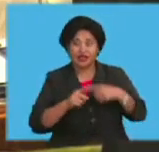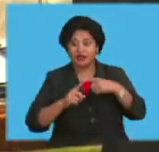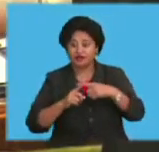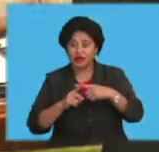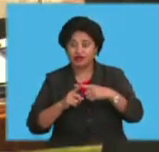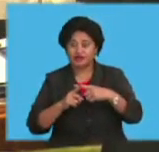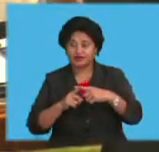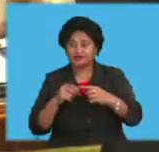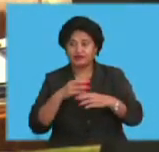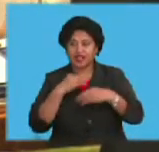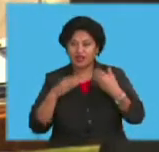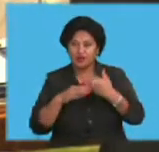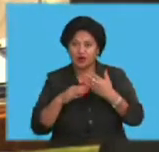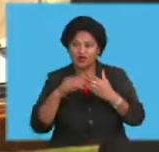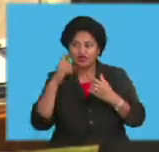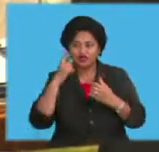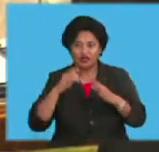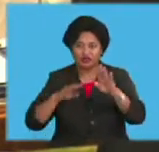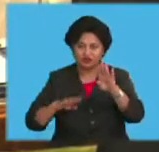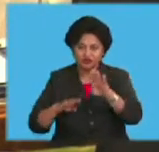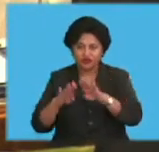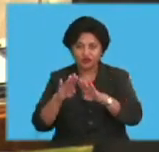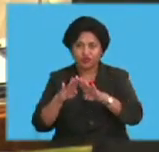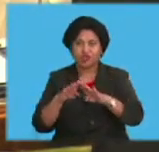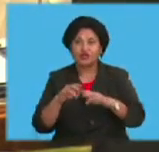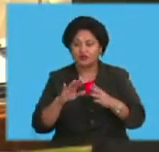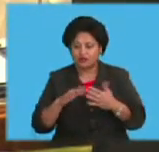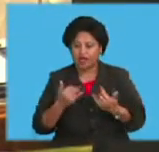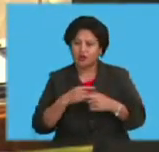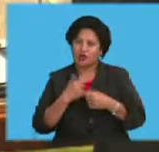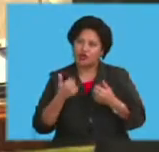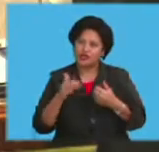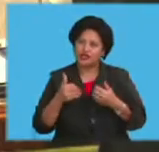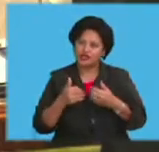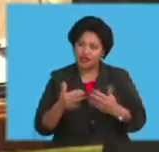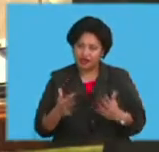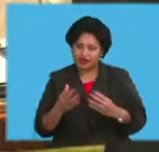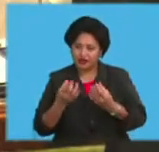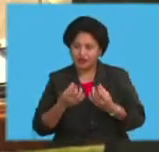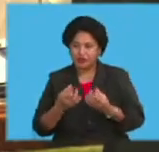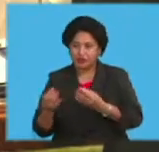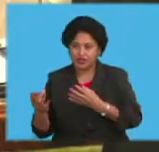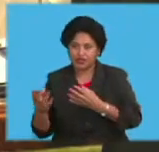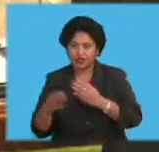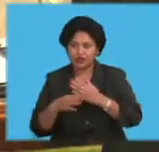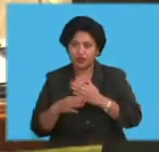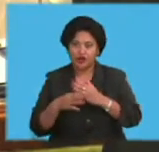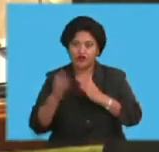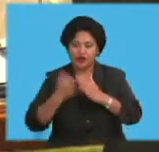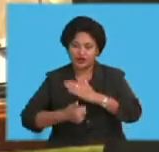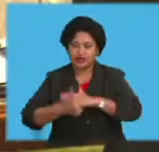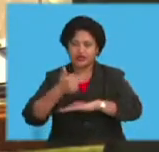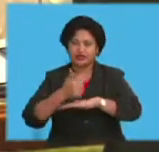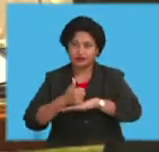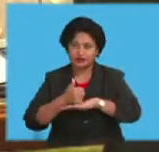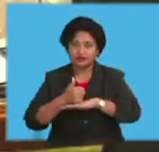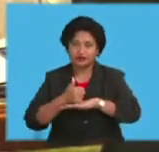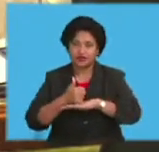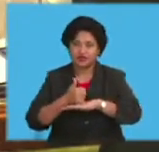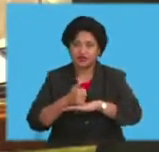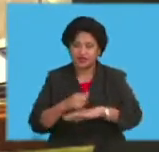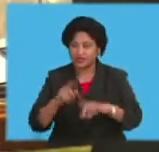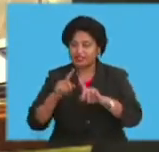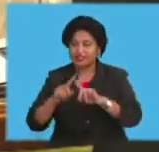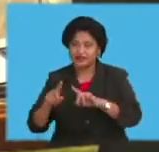investment policy and regulatory framework, we've already commenced the preparatory work for the establishment of the necessary infrastructure